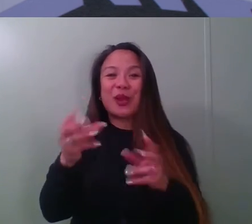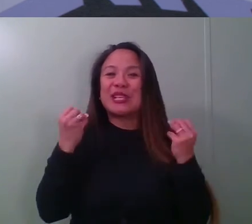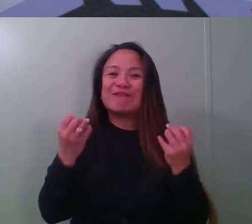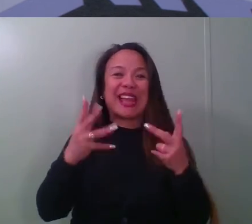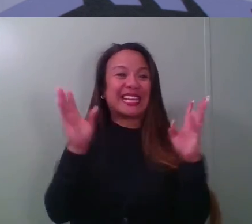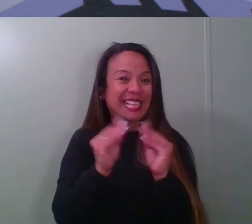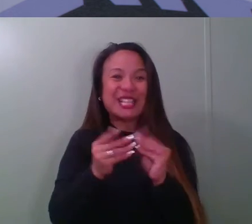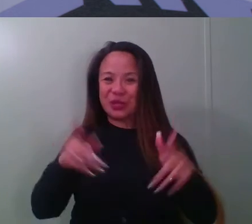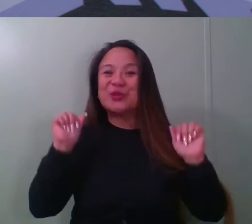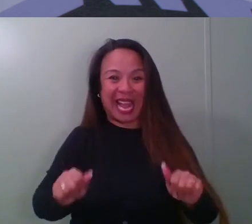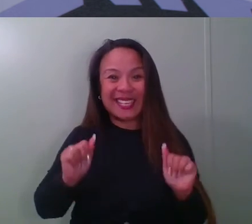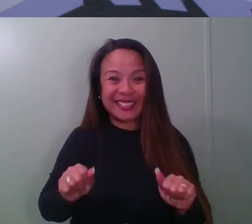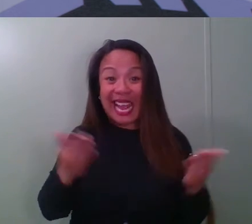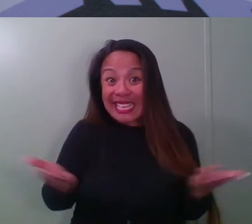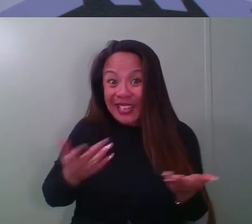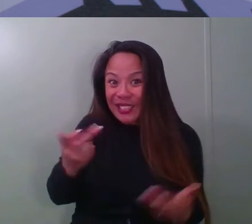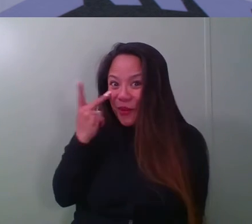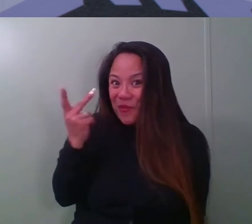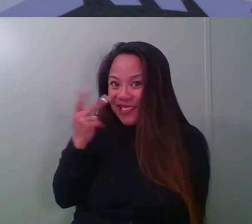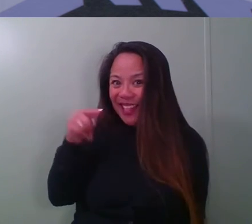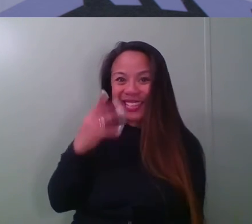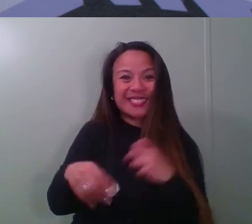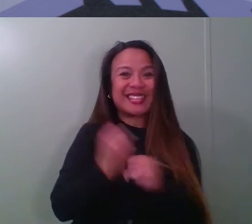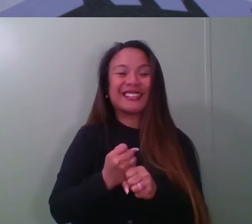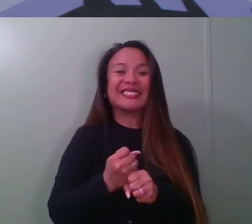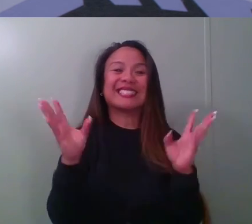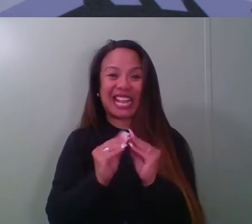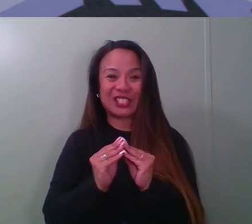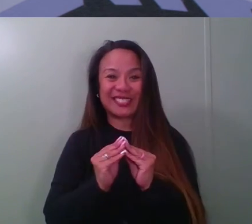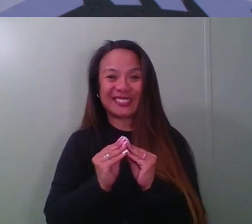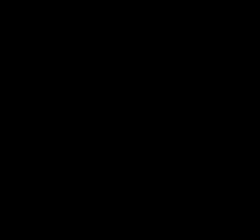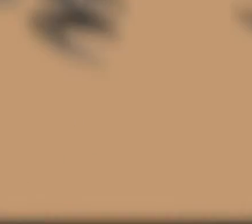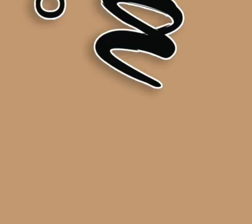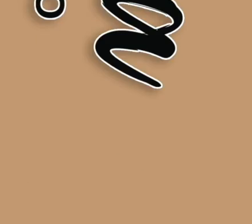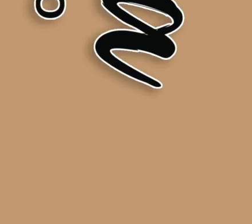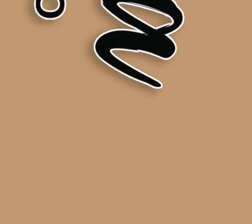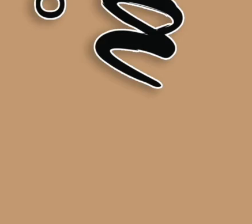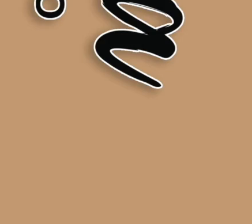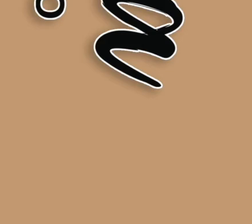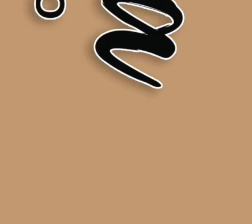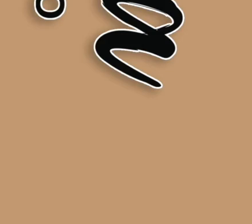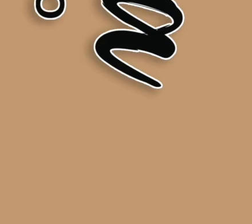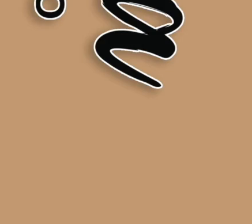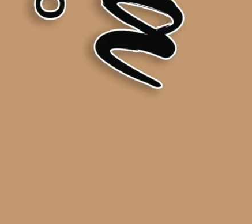many sessions as you possibly can. Here is a sneak peek at this year's sessions.